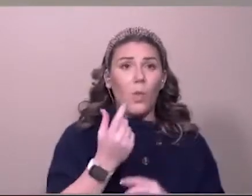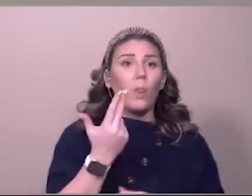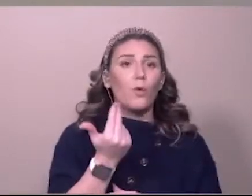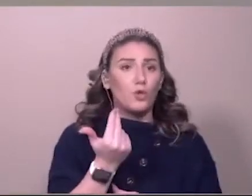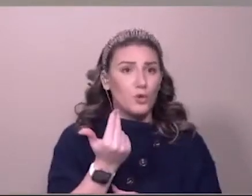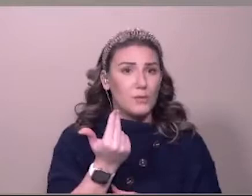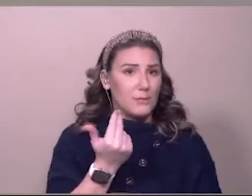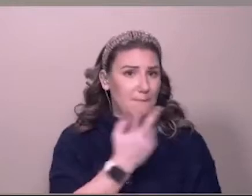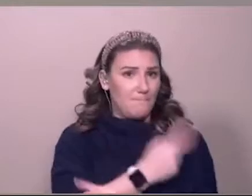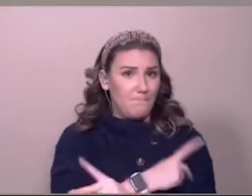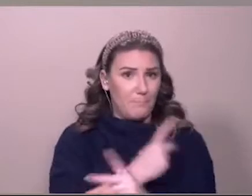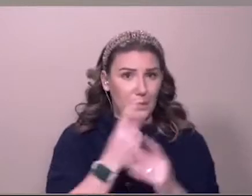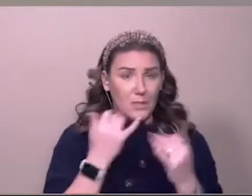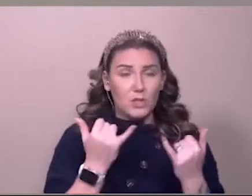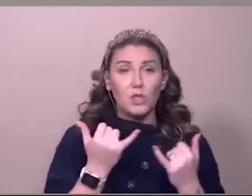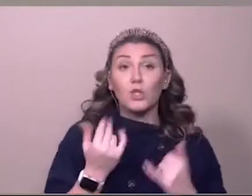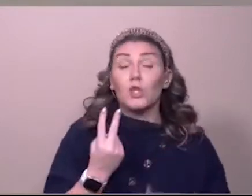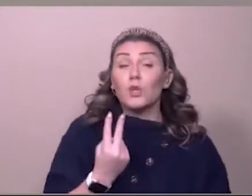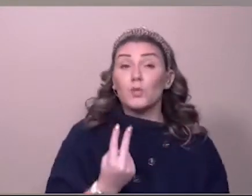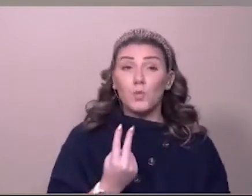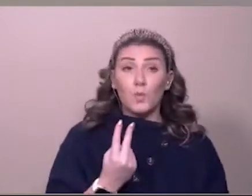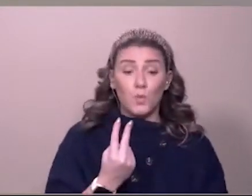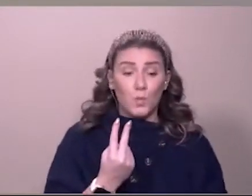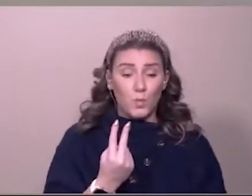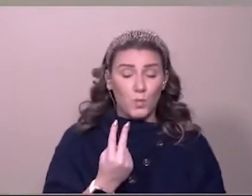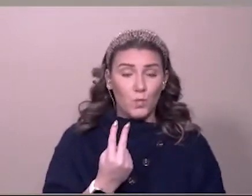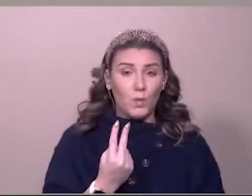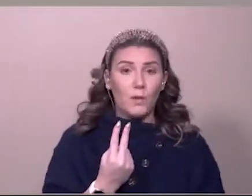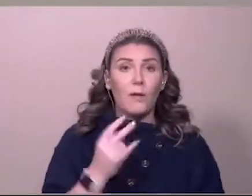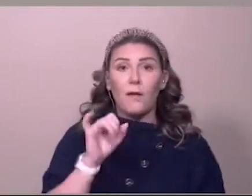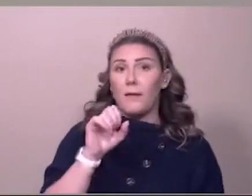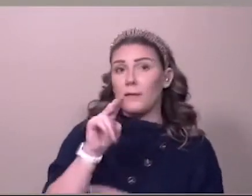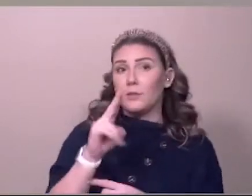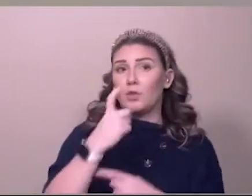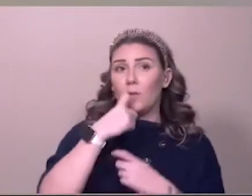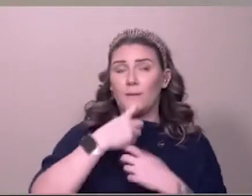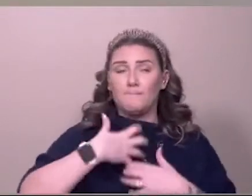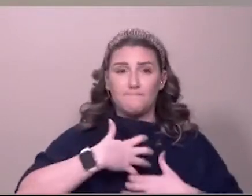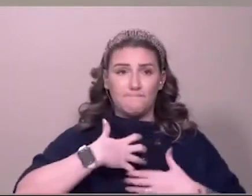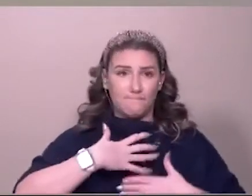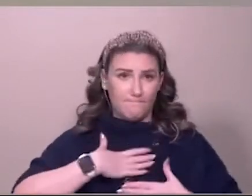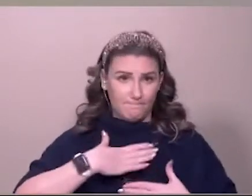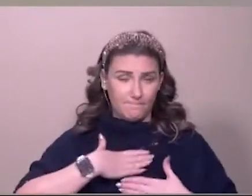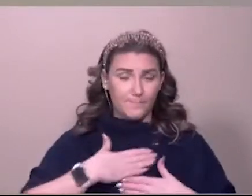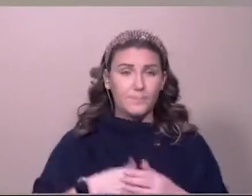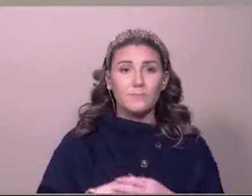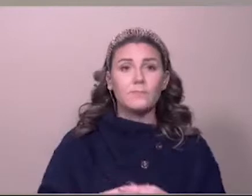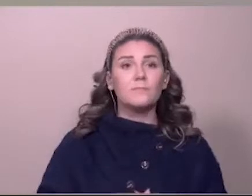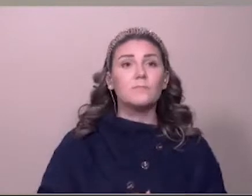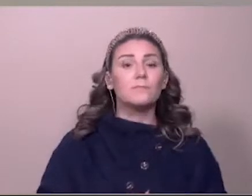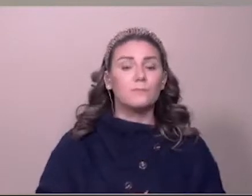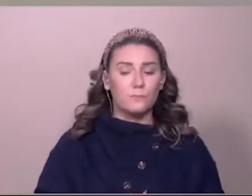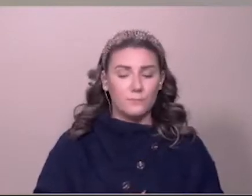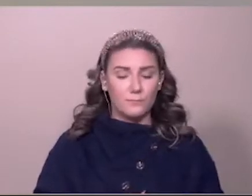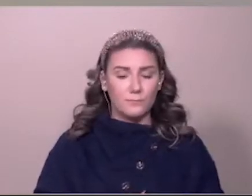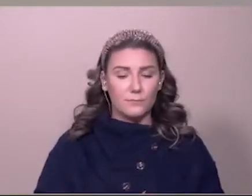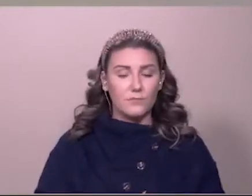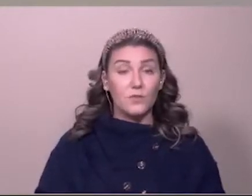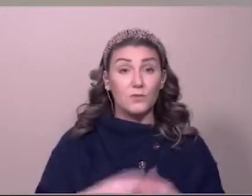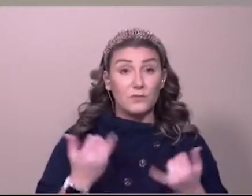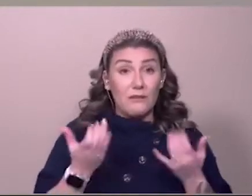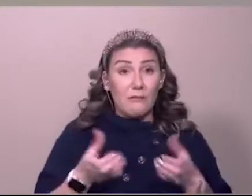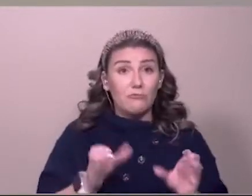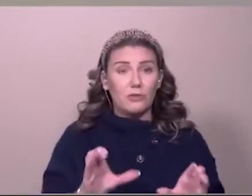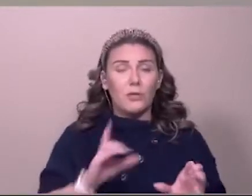today. And 2 of those are in the ICU on the vent. And so that has given us a chance to take a